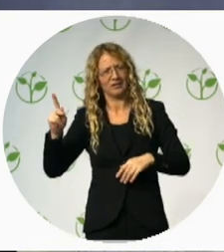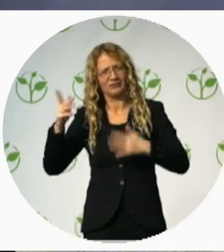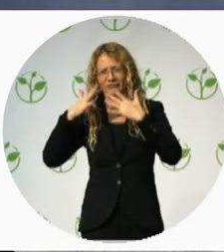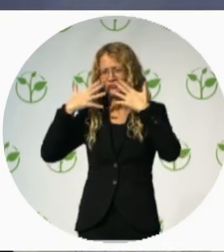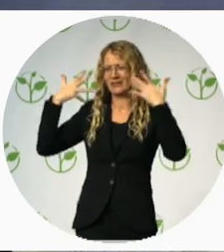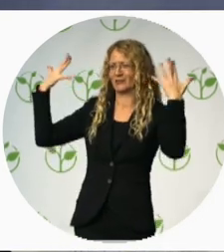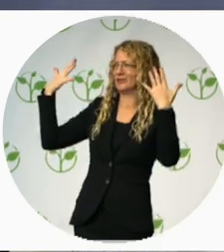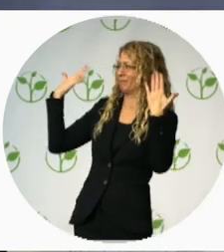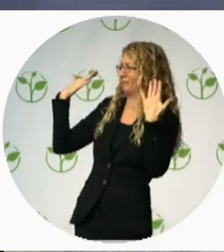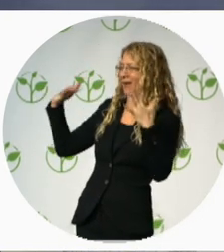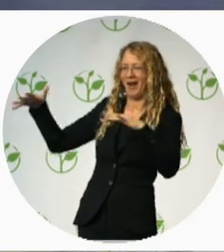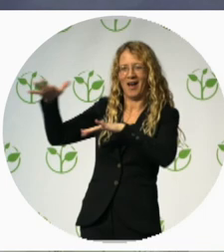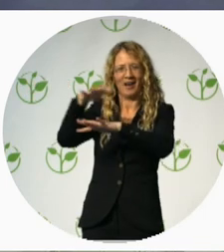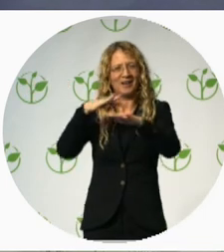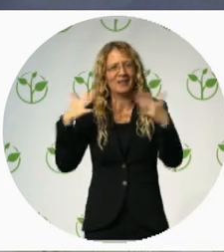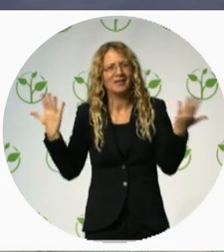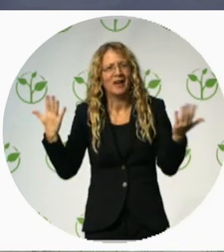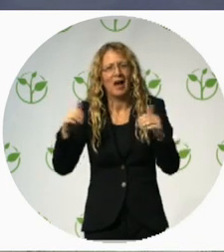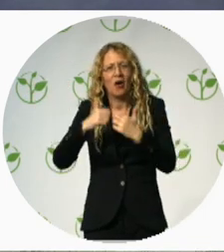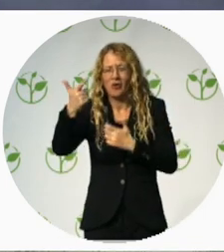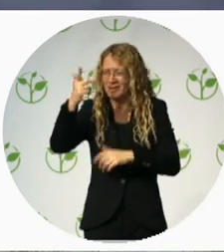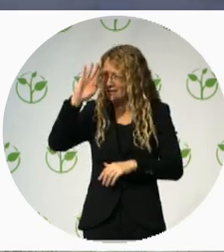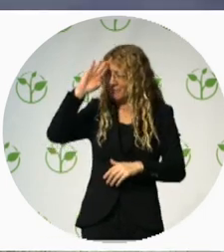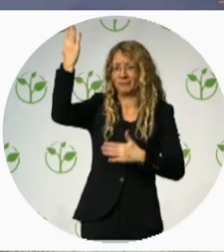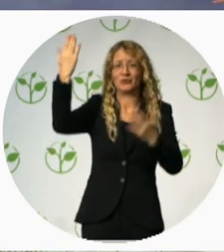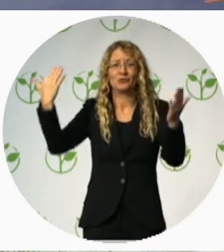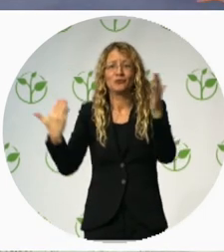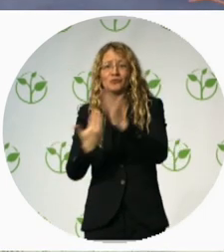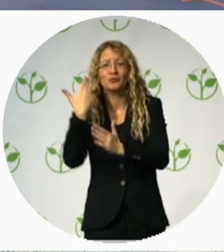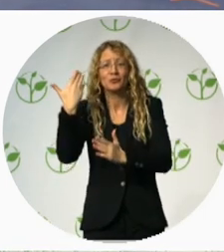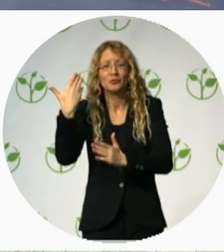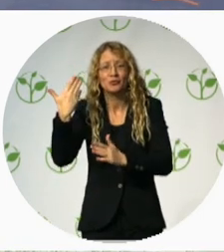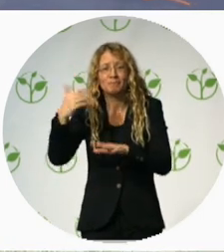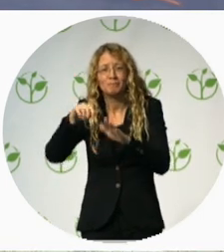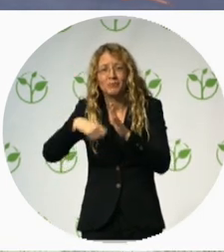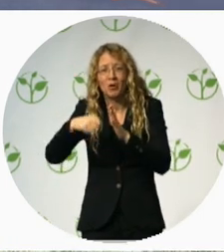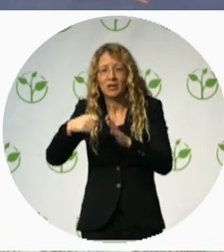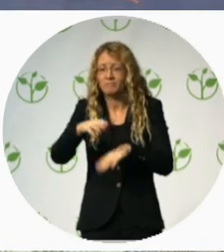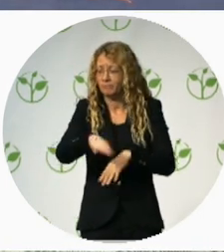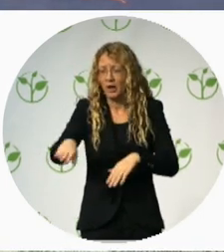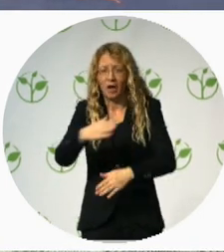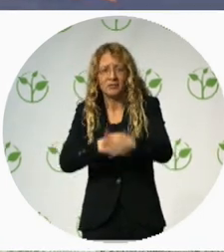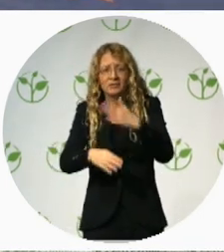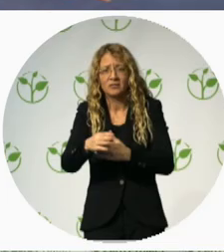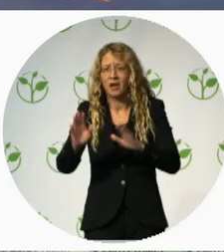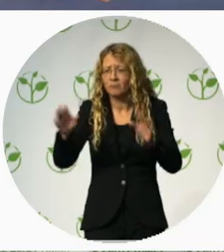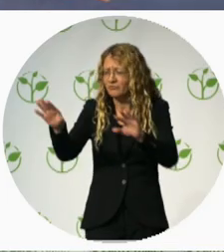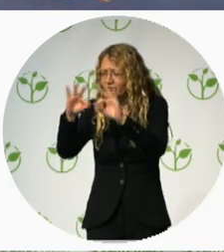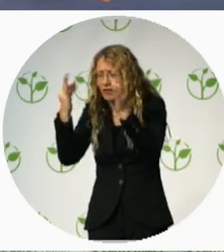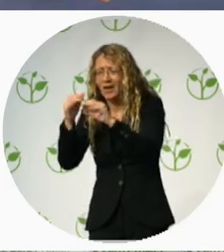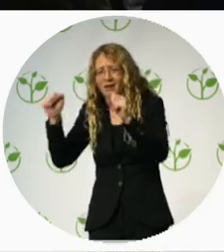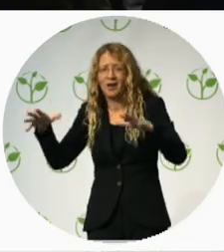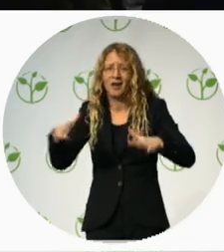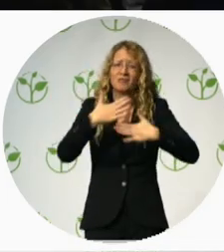innovative therapies and services for children with disabilities and their families. Beit Izzy Shapiro is also a social change